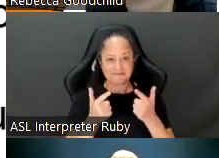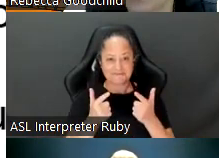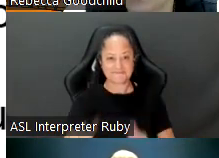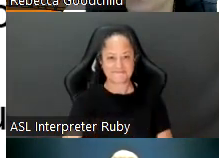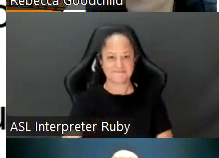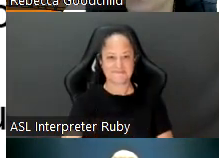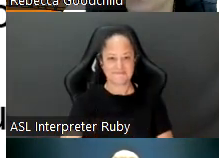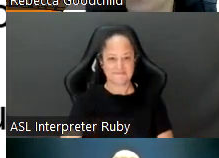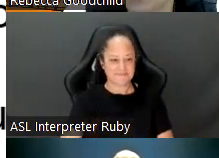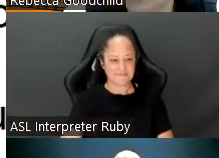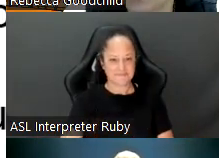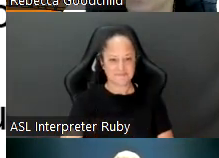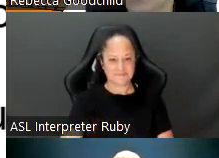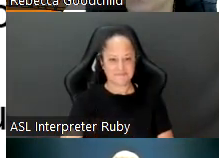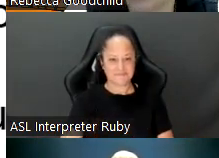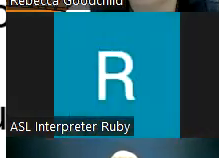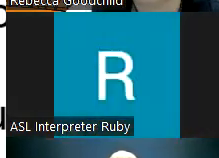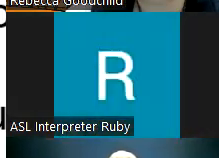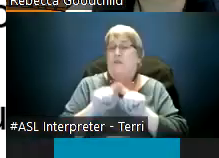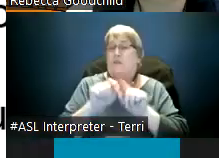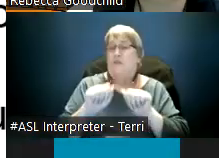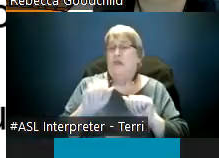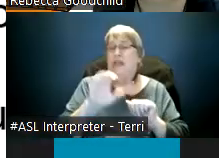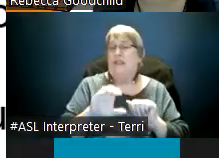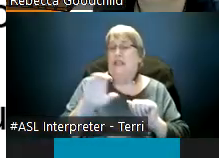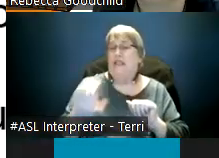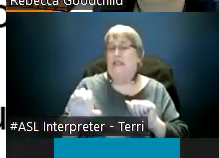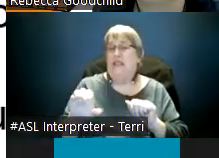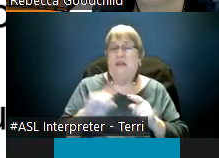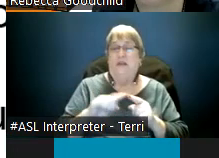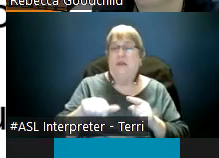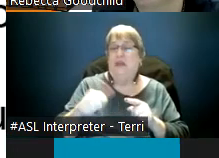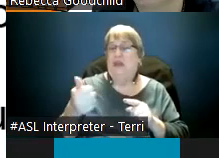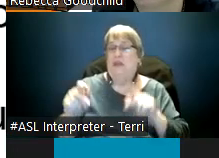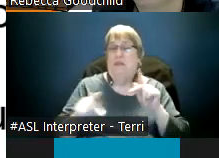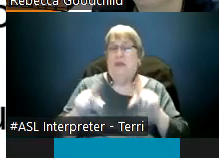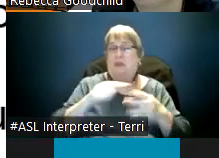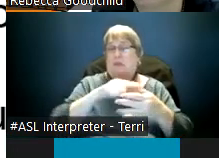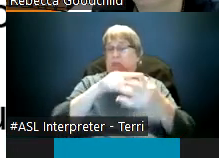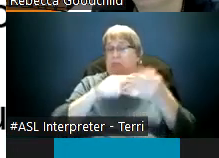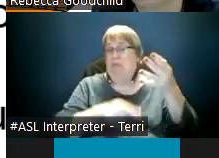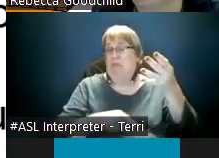president, and whoever gets to the email first will get to it. But there are, like I said,